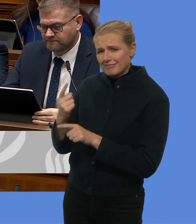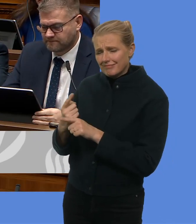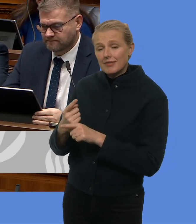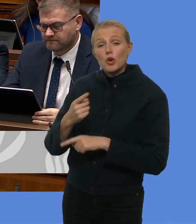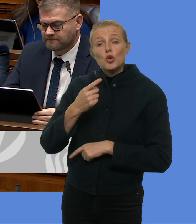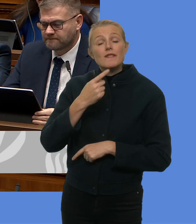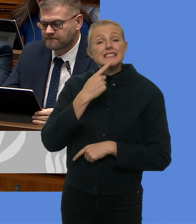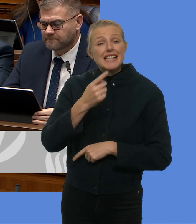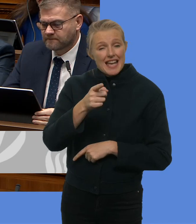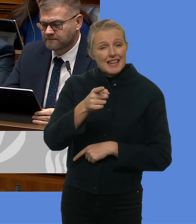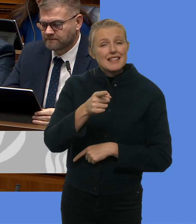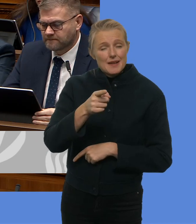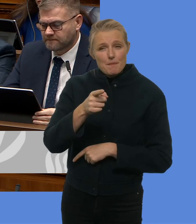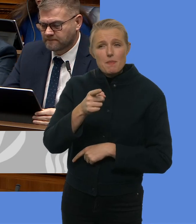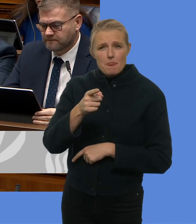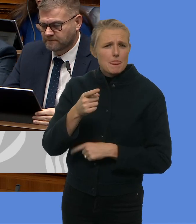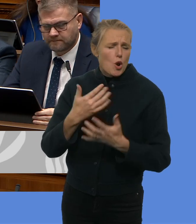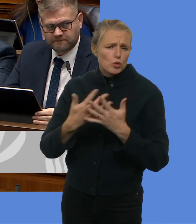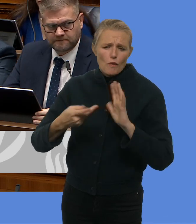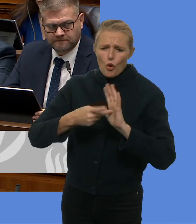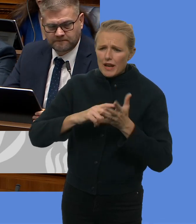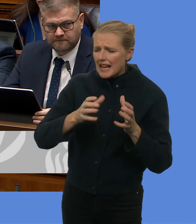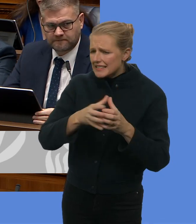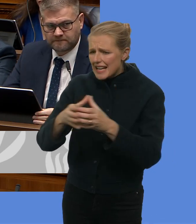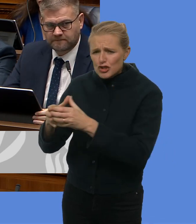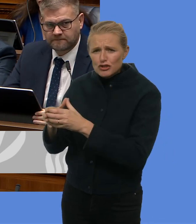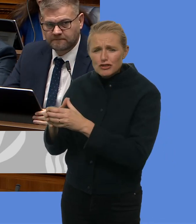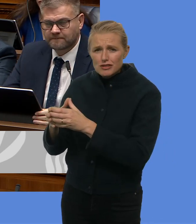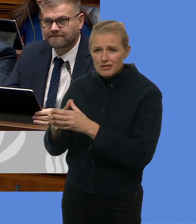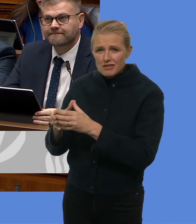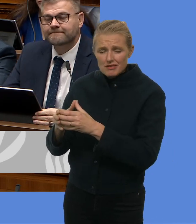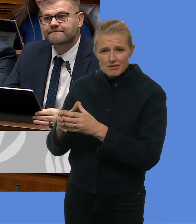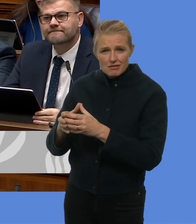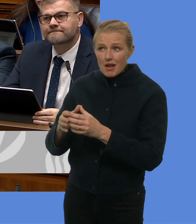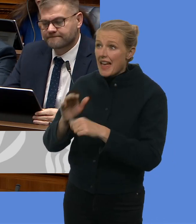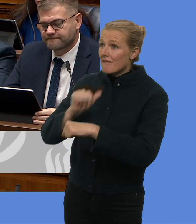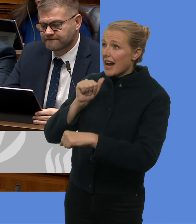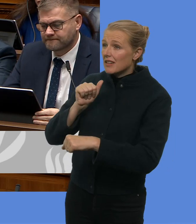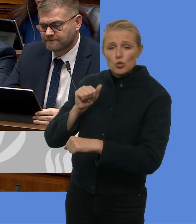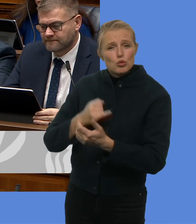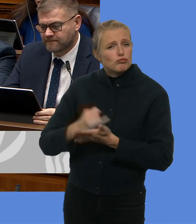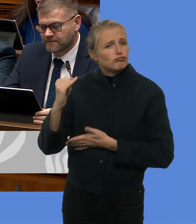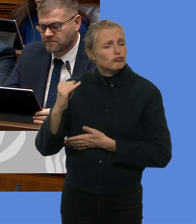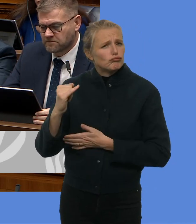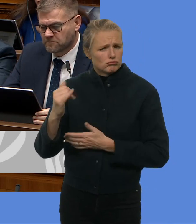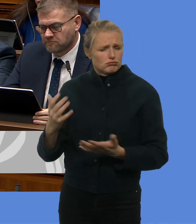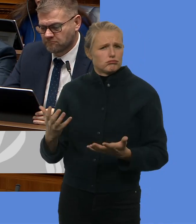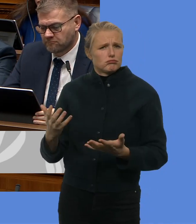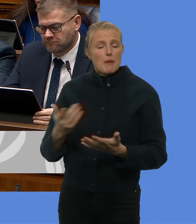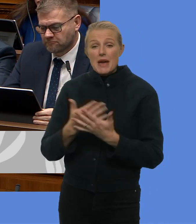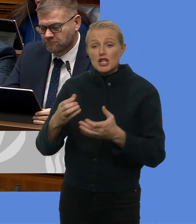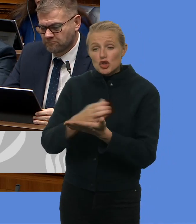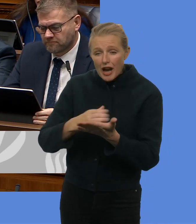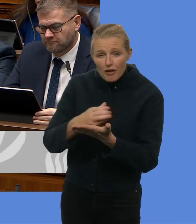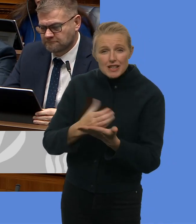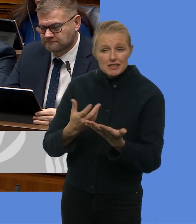large number of organisations who have been declined meetings. What would you say to those meetings, many of them charities,